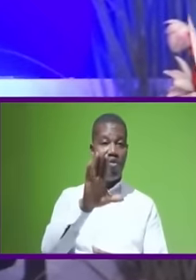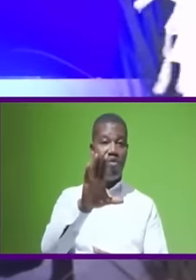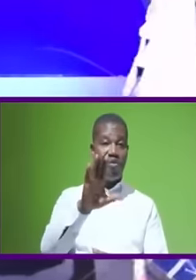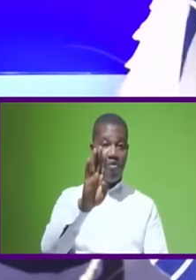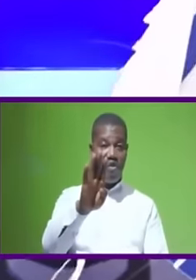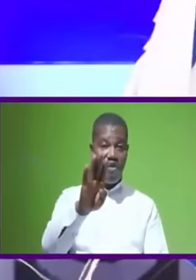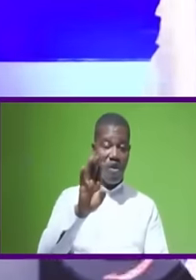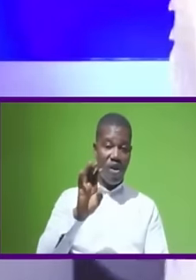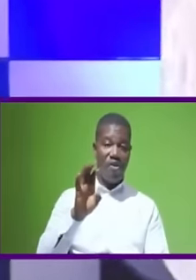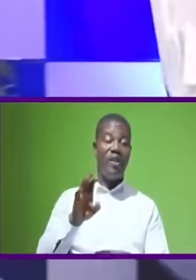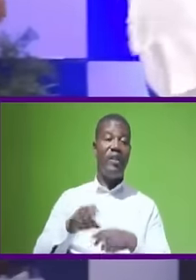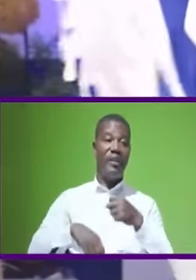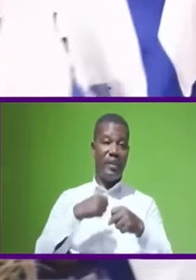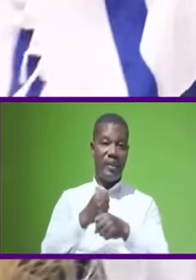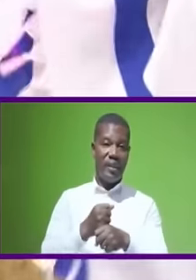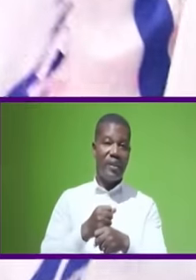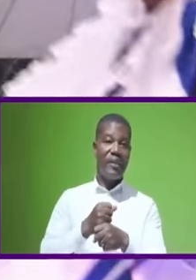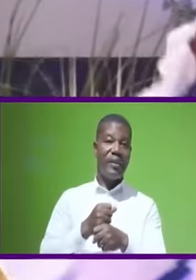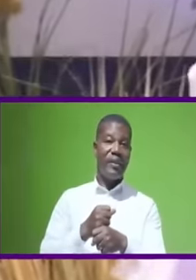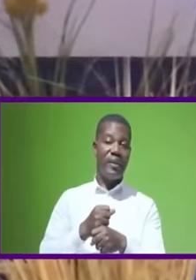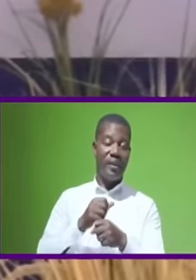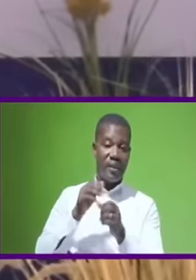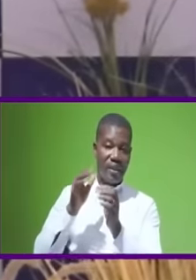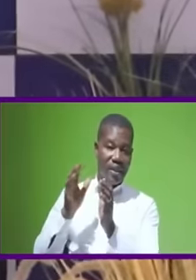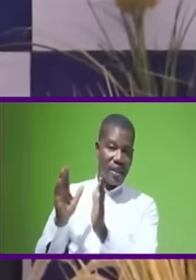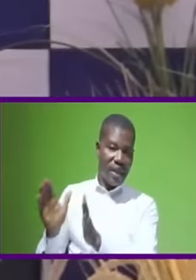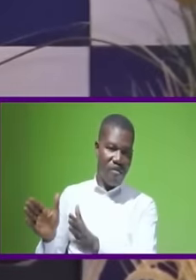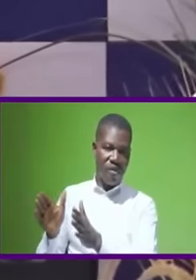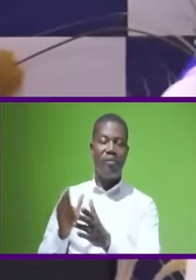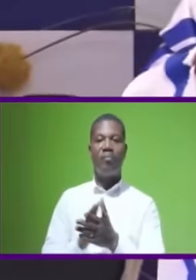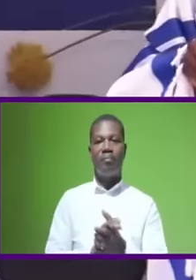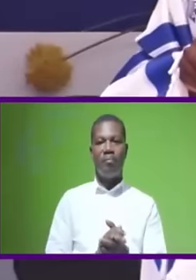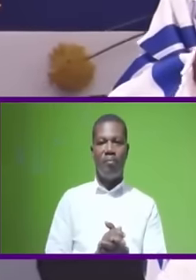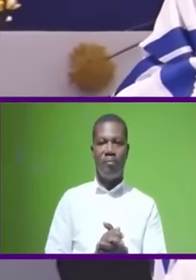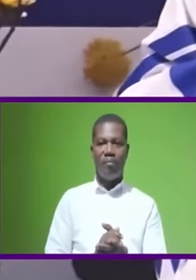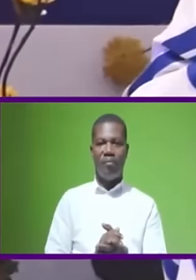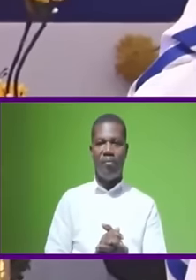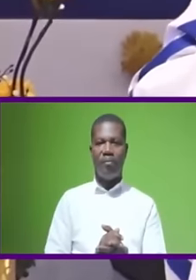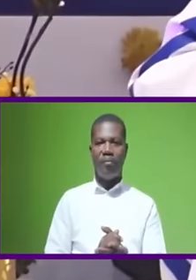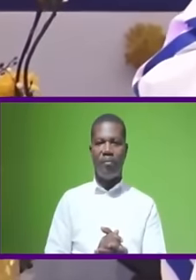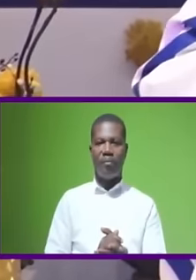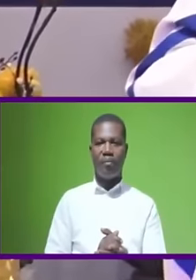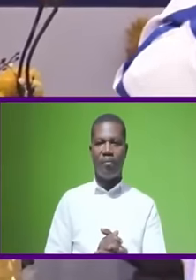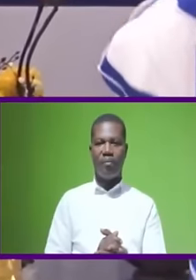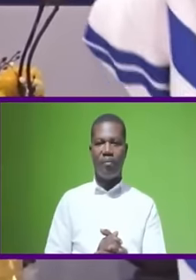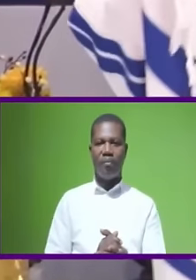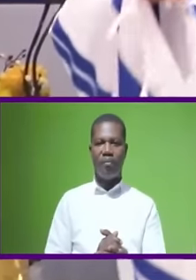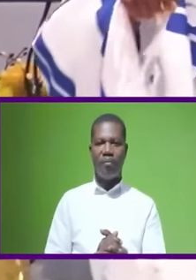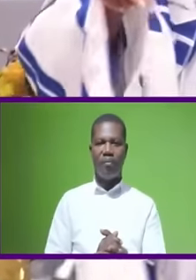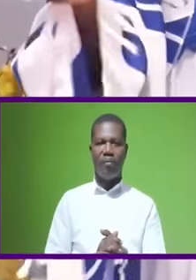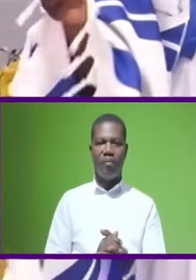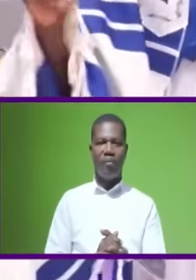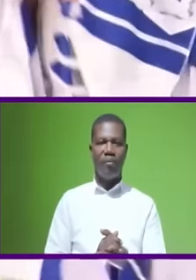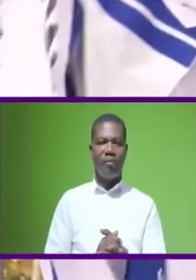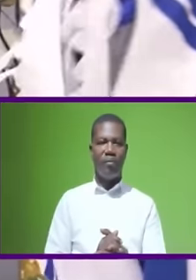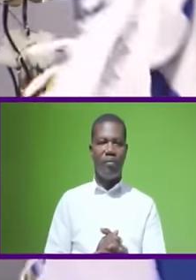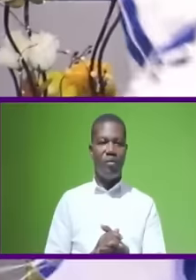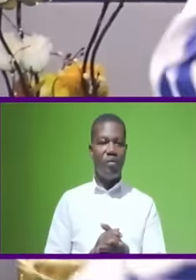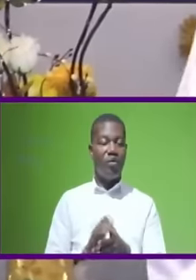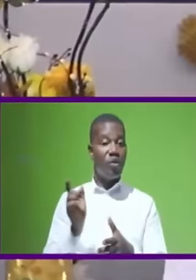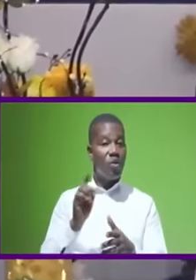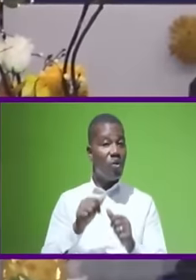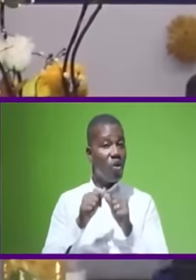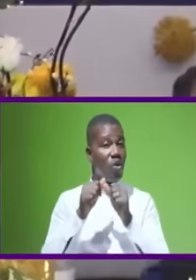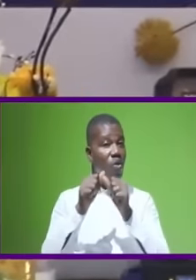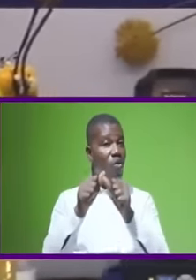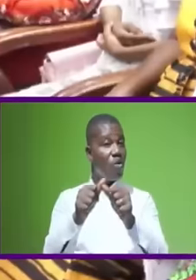years no one yet na akano. So therefore 400 years and over years that shall be left. Nentia so befa hena.